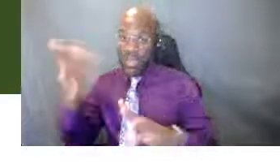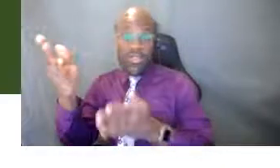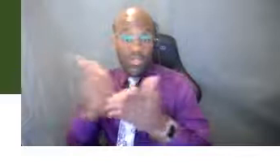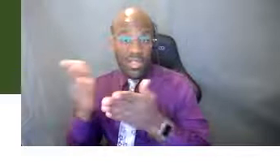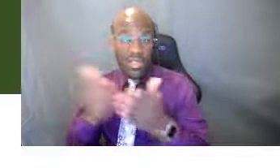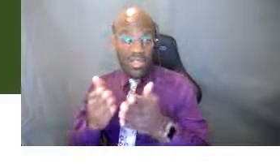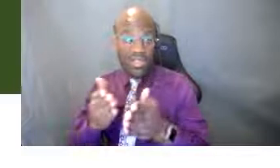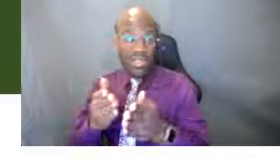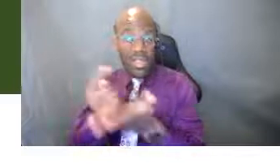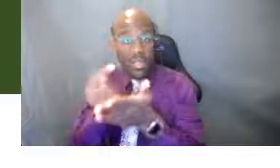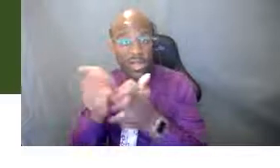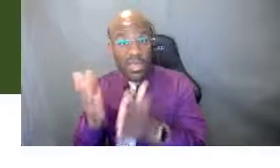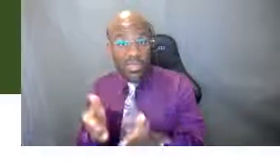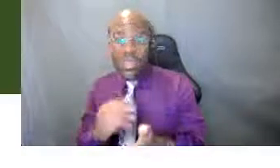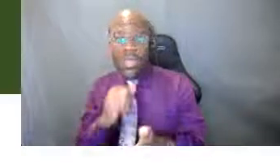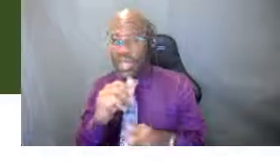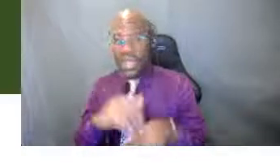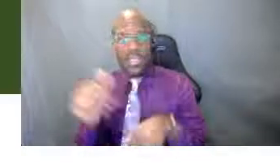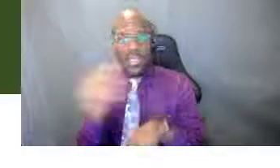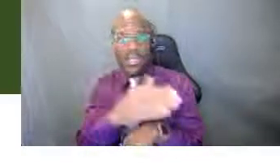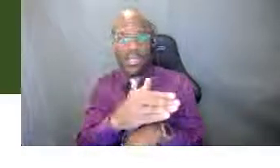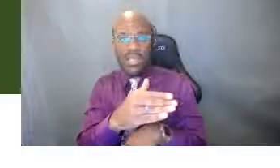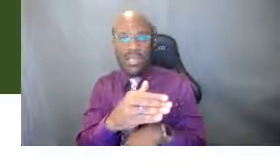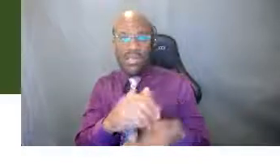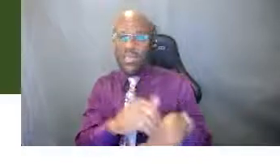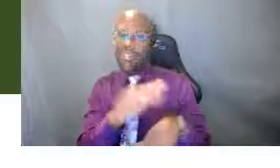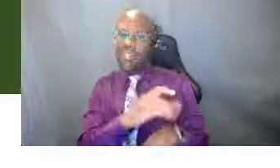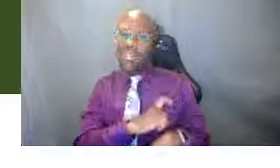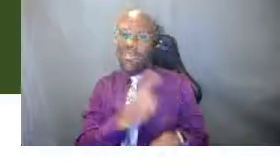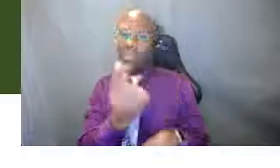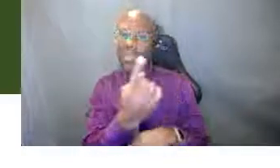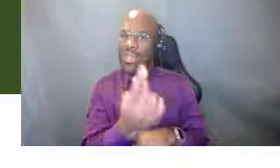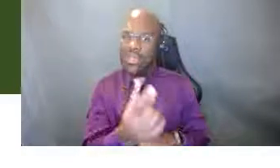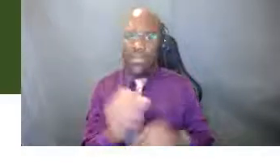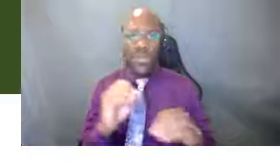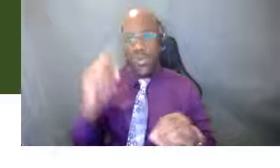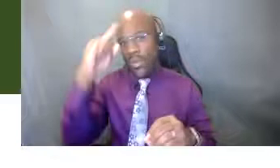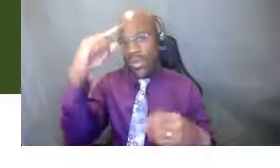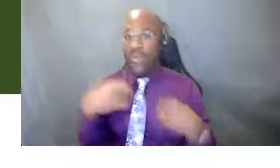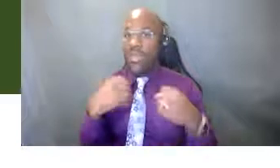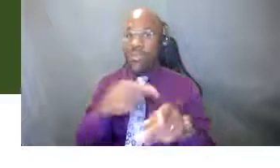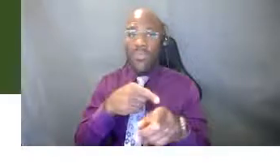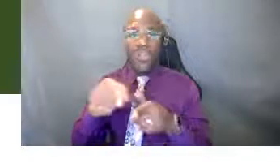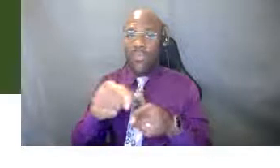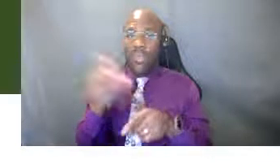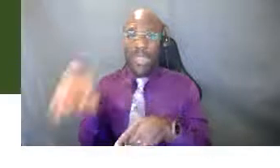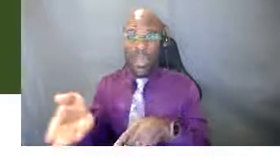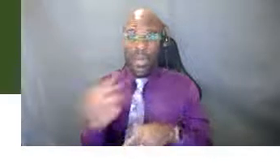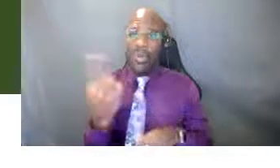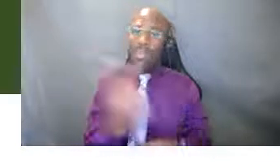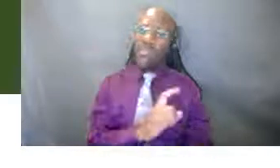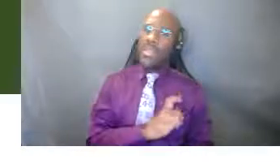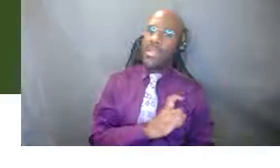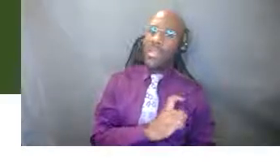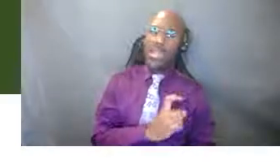help. So no mental health professionals were on the scene. It was just the police. And the police didn't